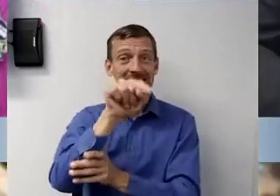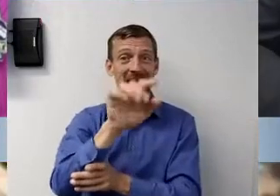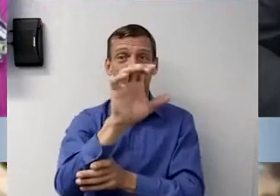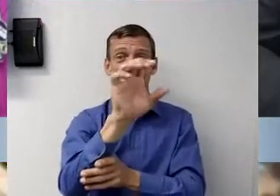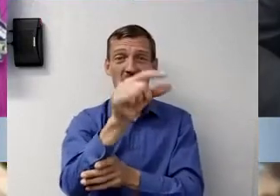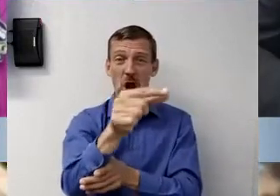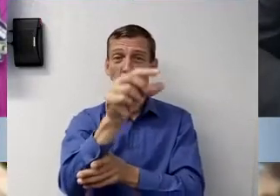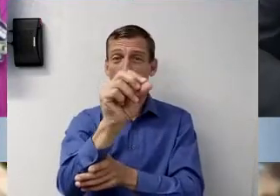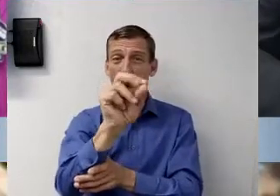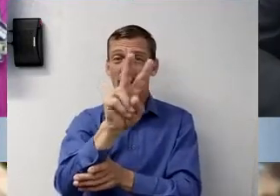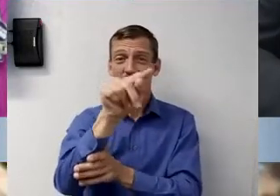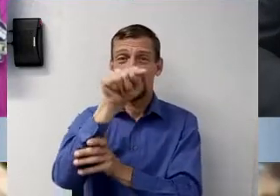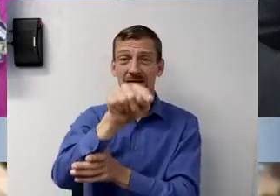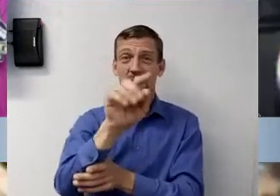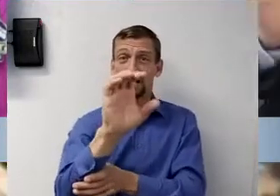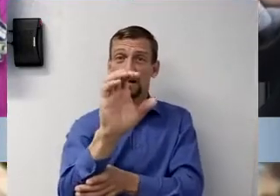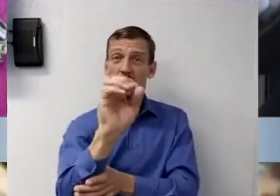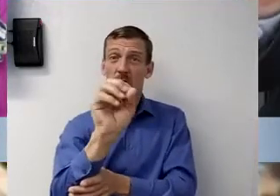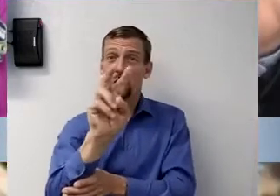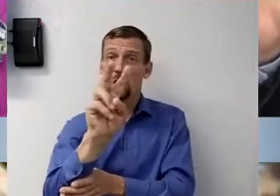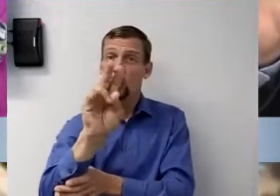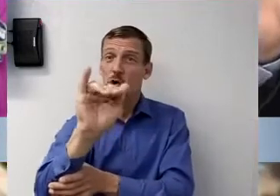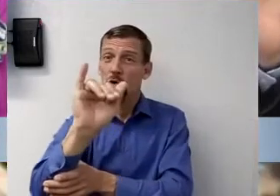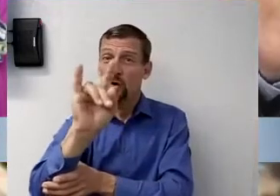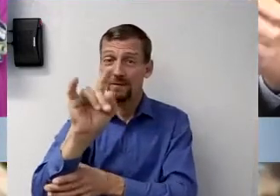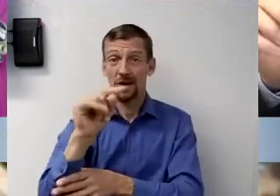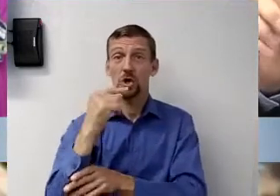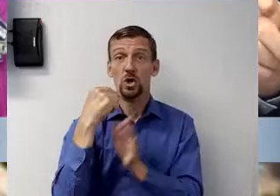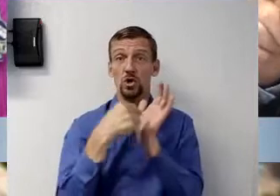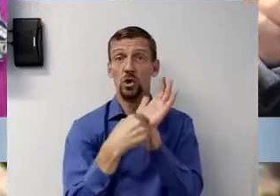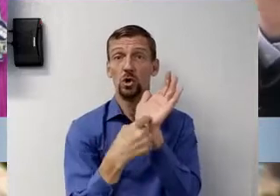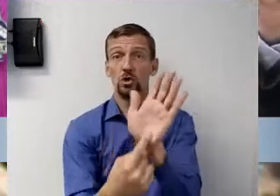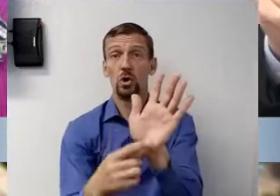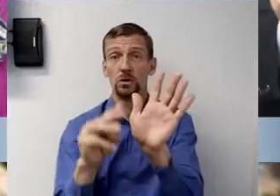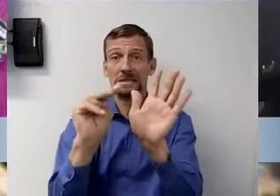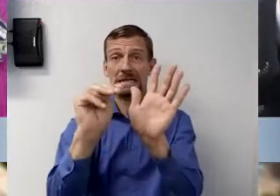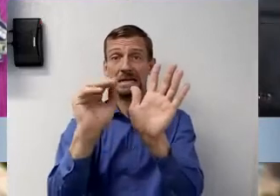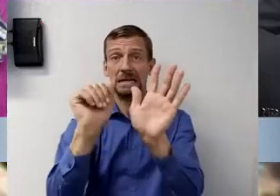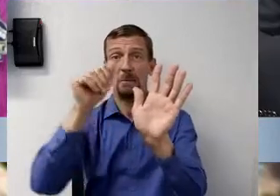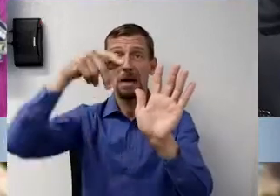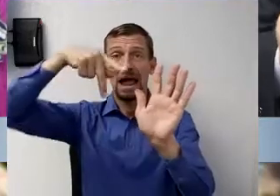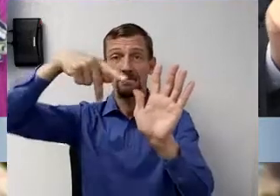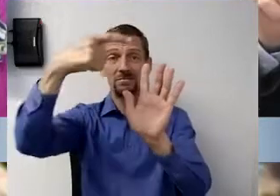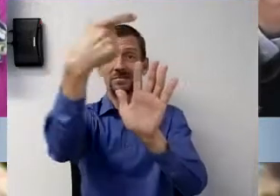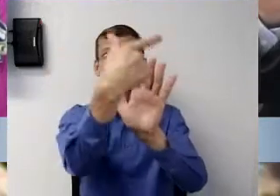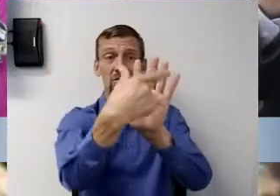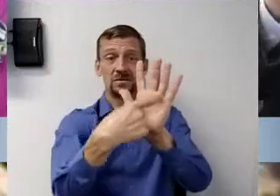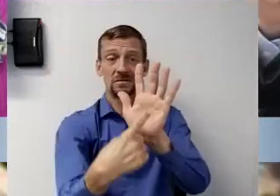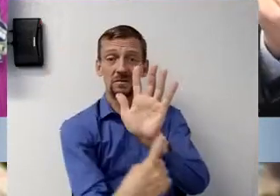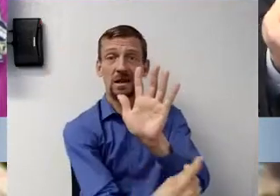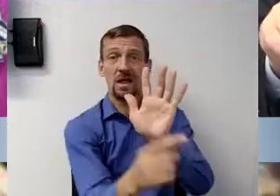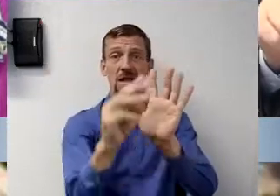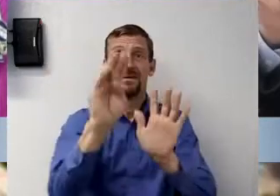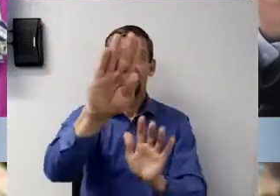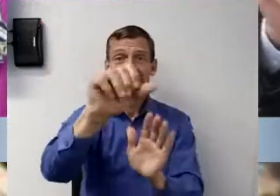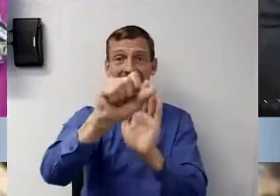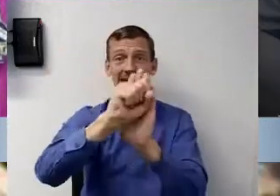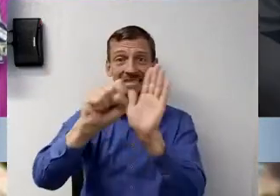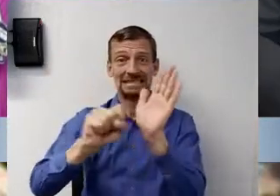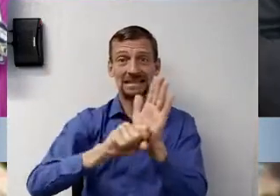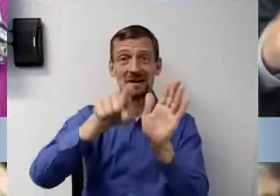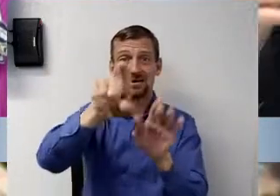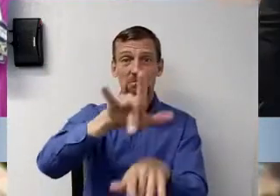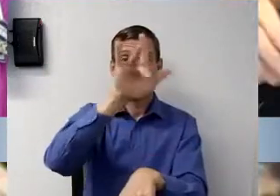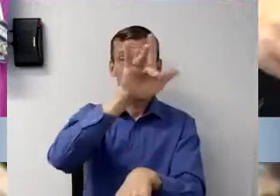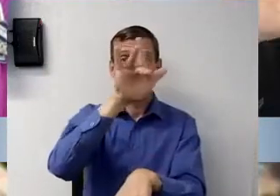ca.gov.covid, I believe it is, and there's a map of the state, and you literally can drag your mouse over every single county and